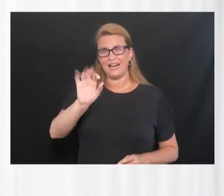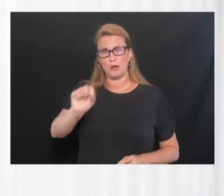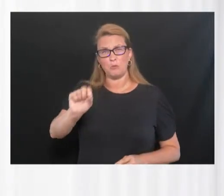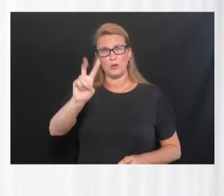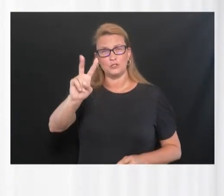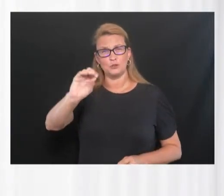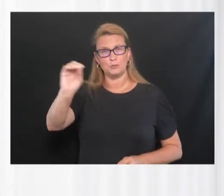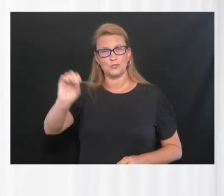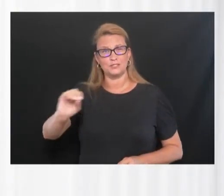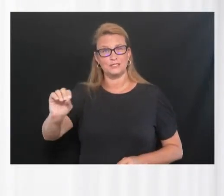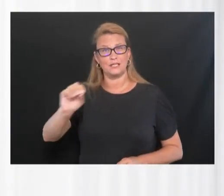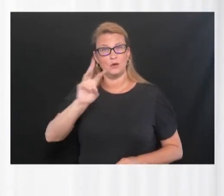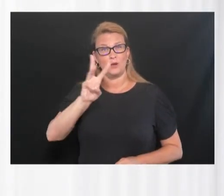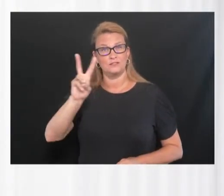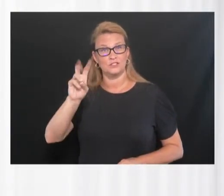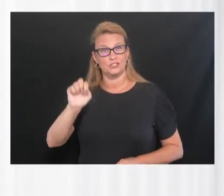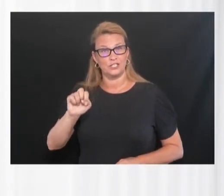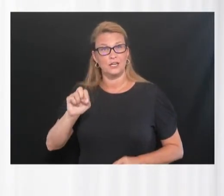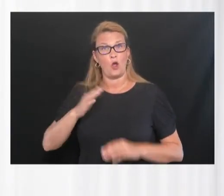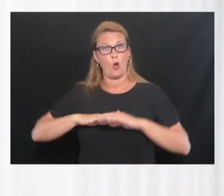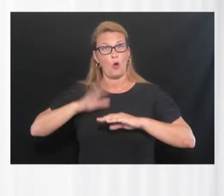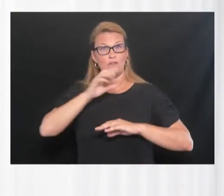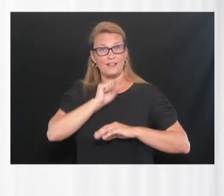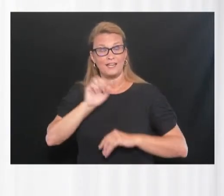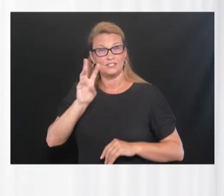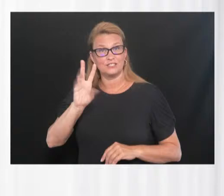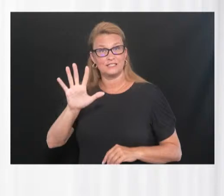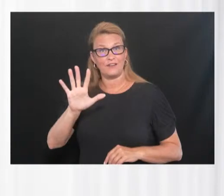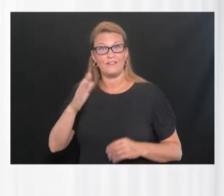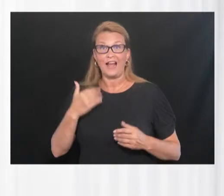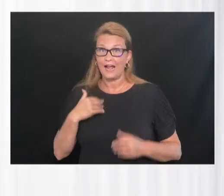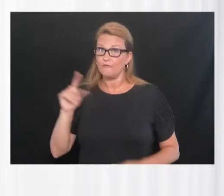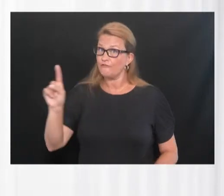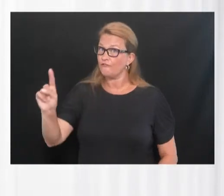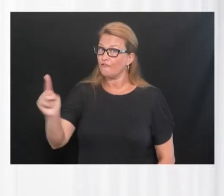89.2% of West Virginians over 65 have had at least one dose.